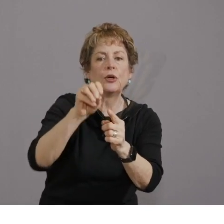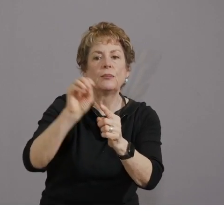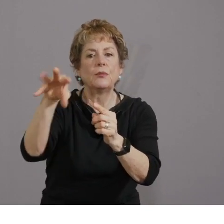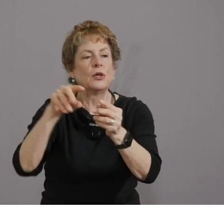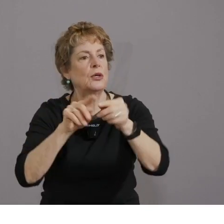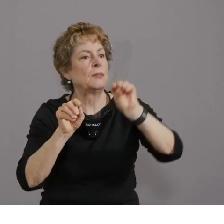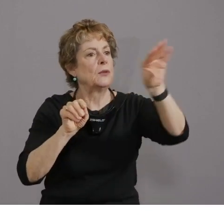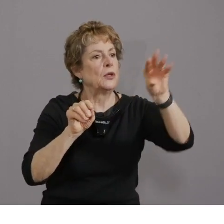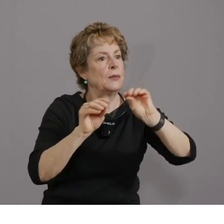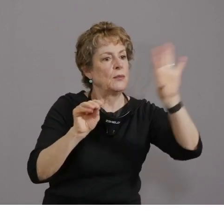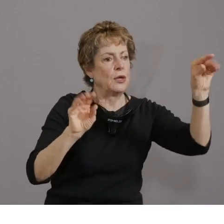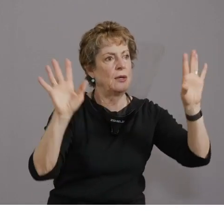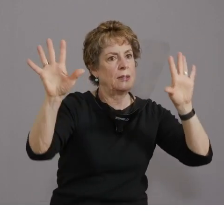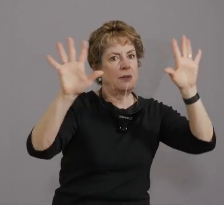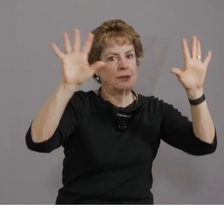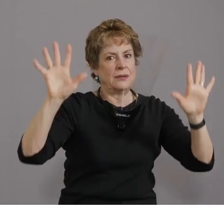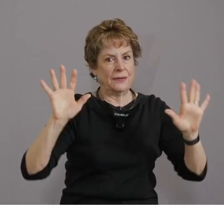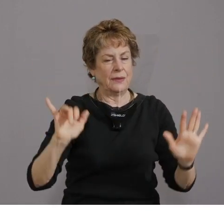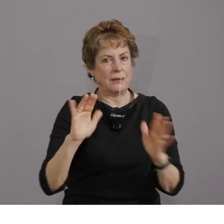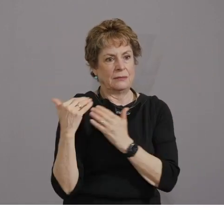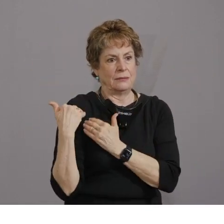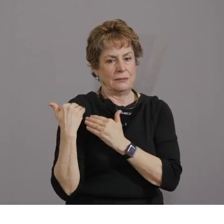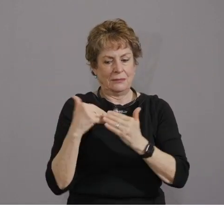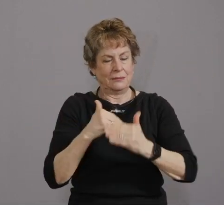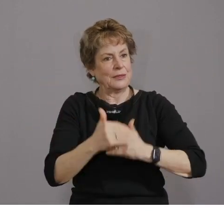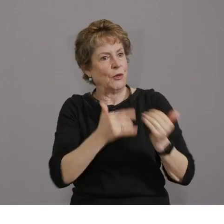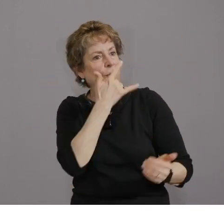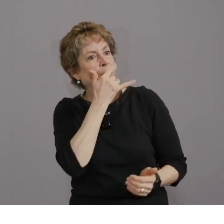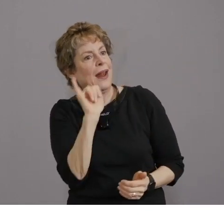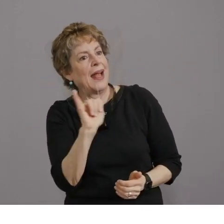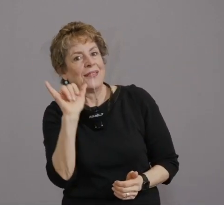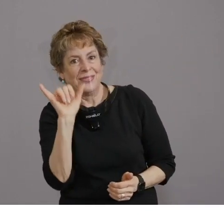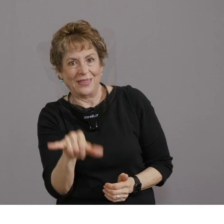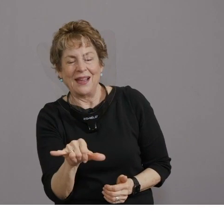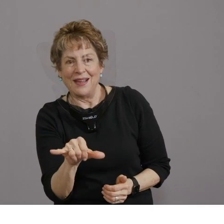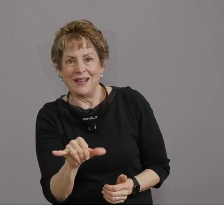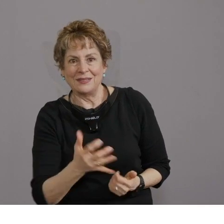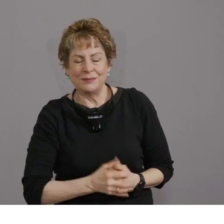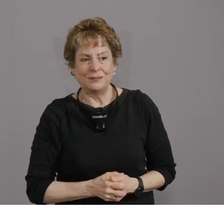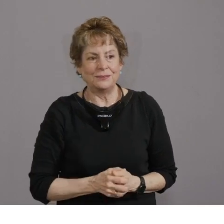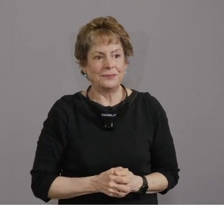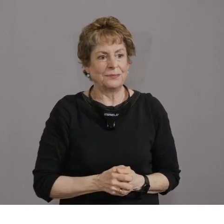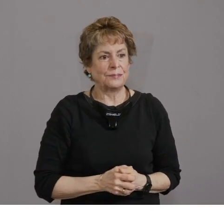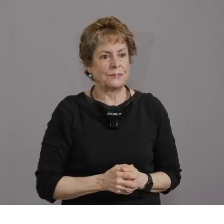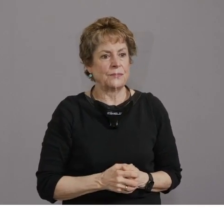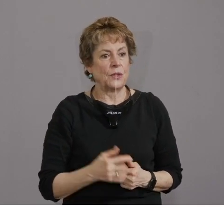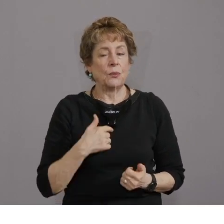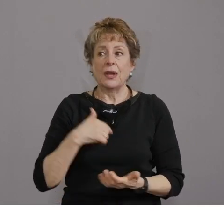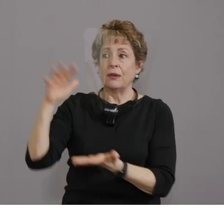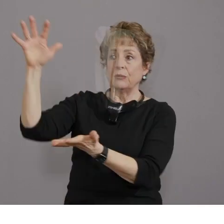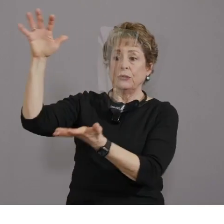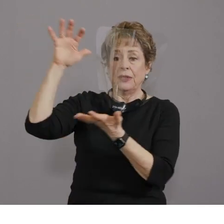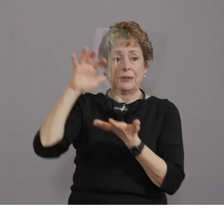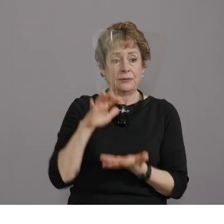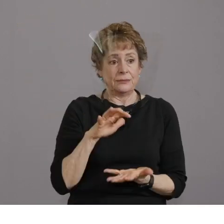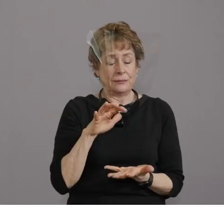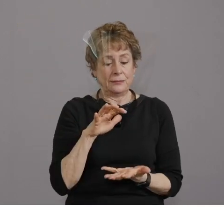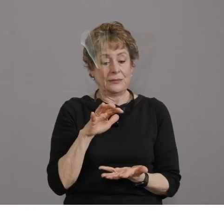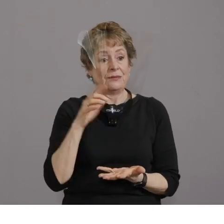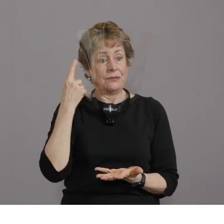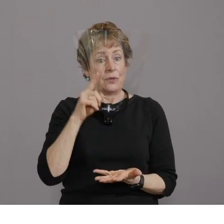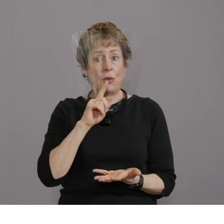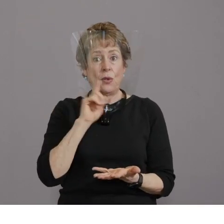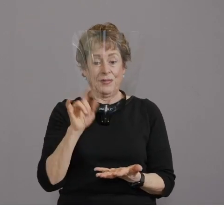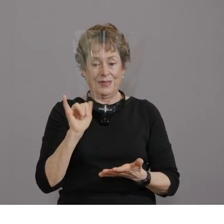those orders, and then we place Arizona's full order for that week, and then the federal government will ship